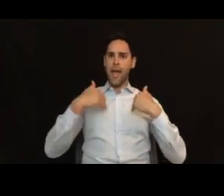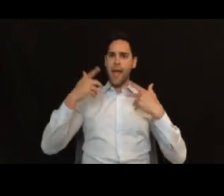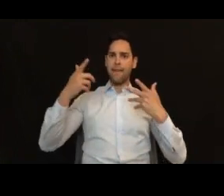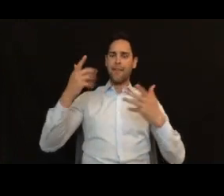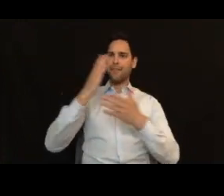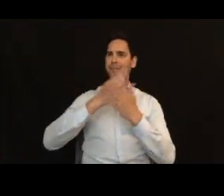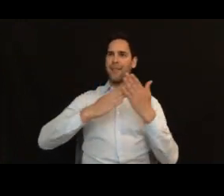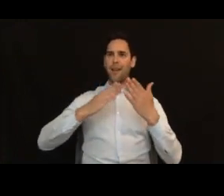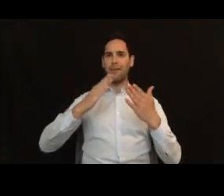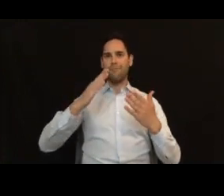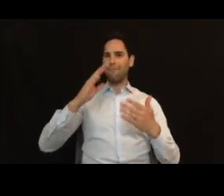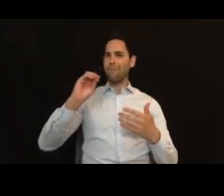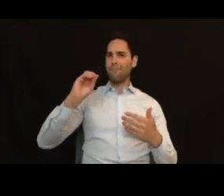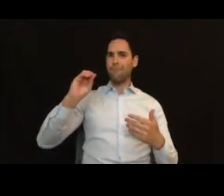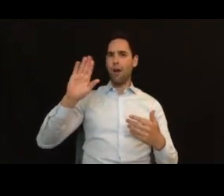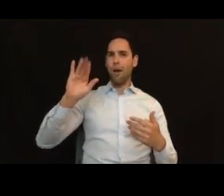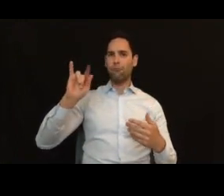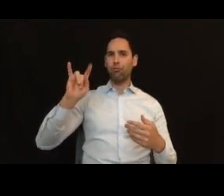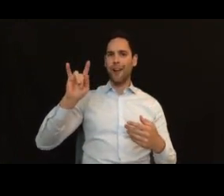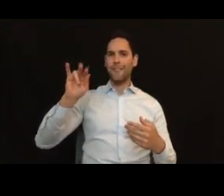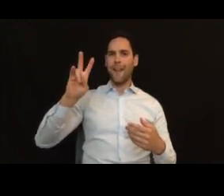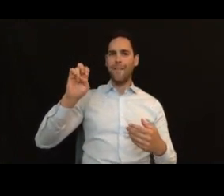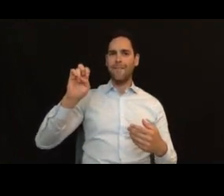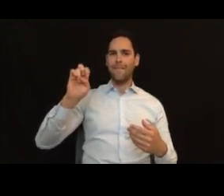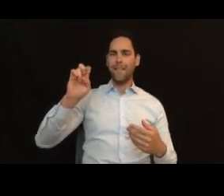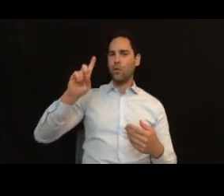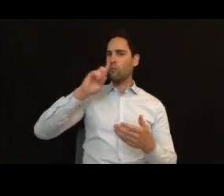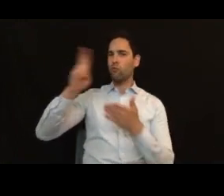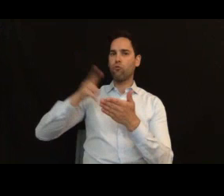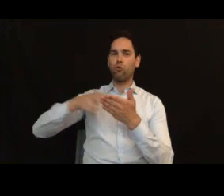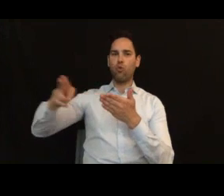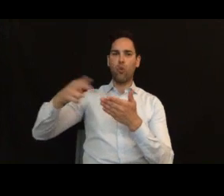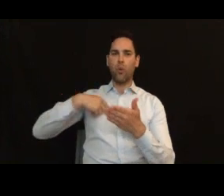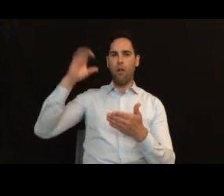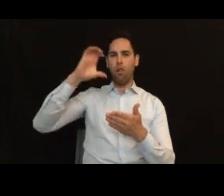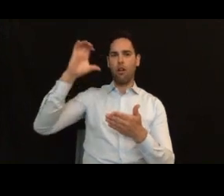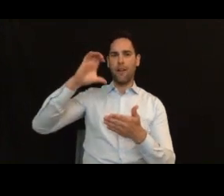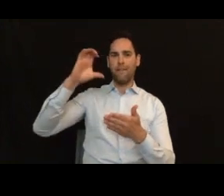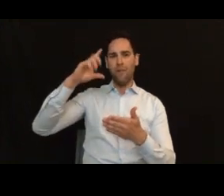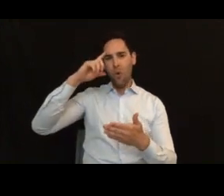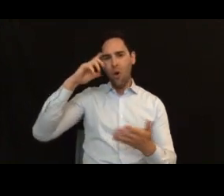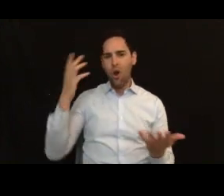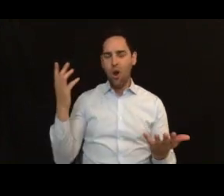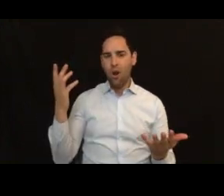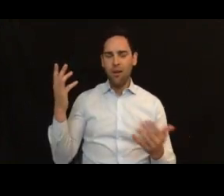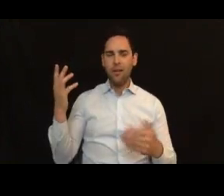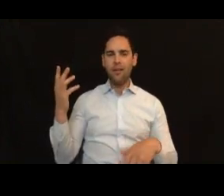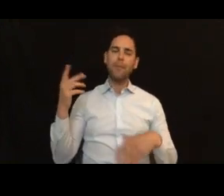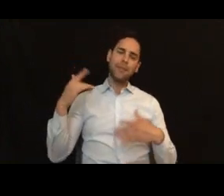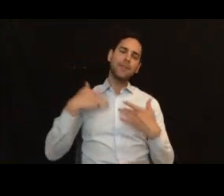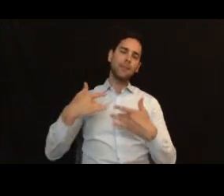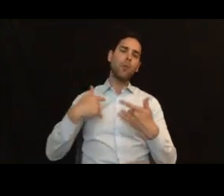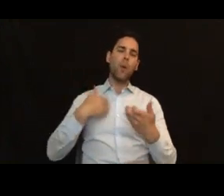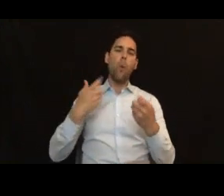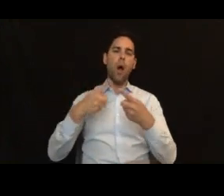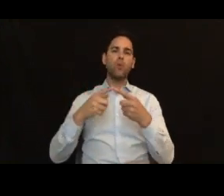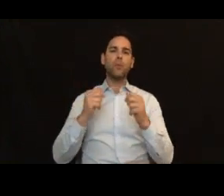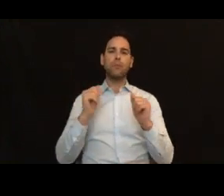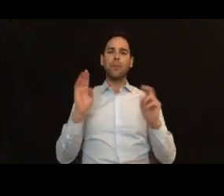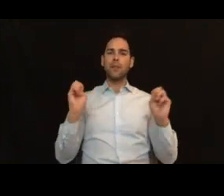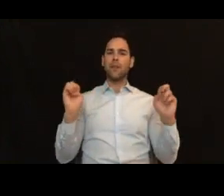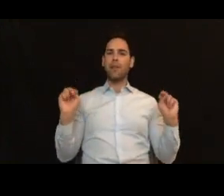at communities. So we want to be as objective. The conventional idea is that the researcher wants to be as objective as possible when